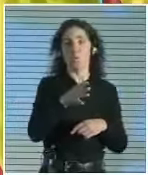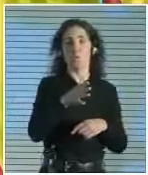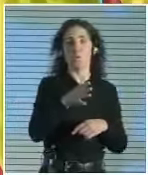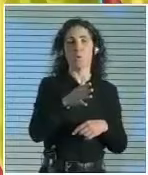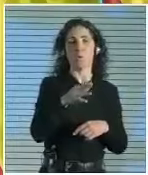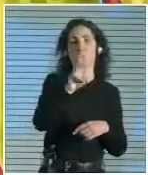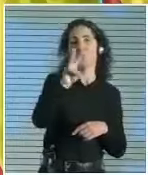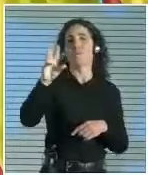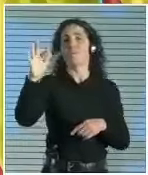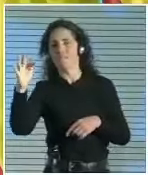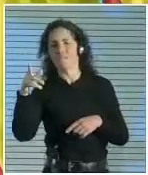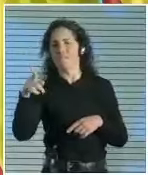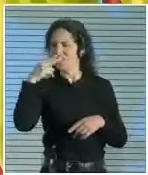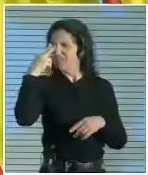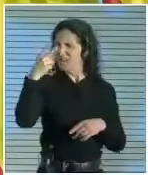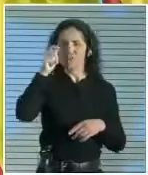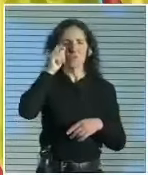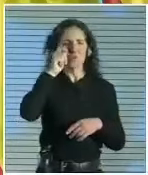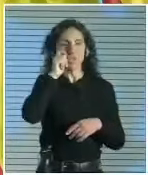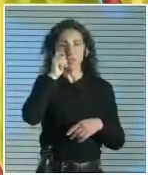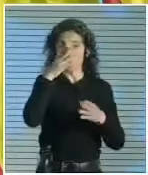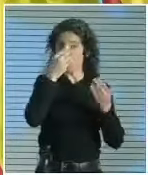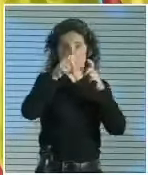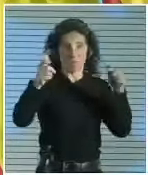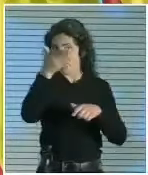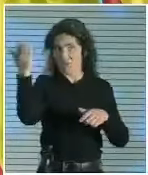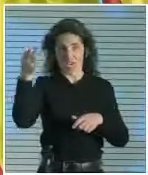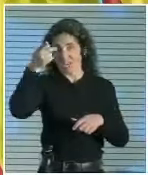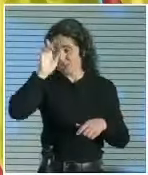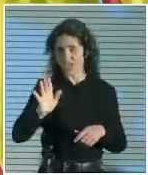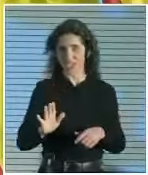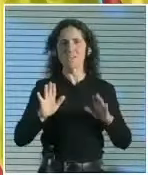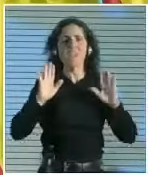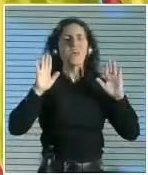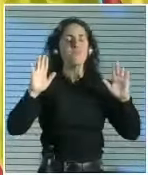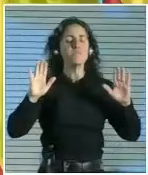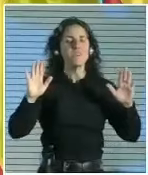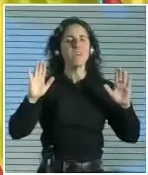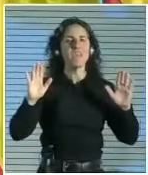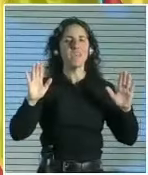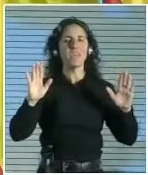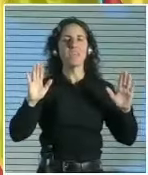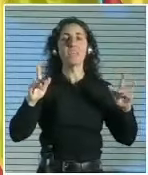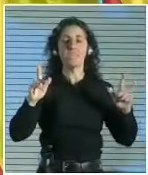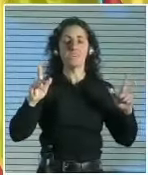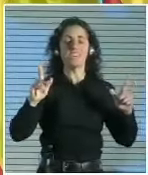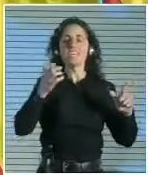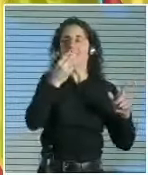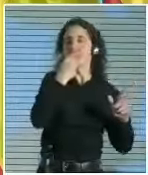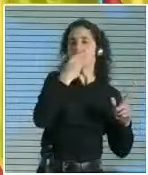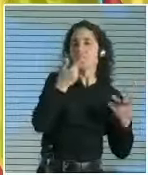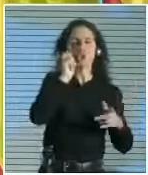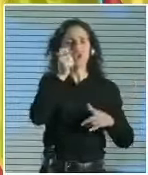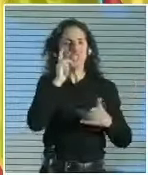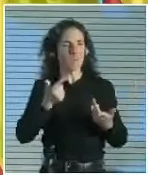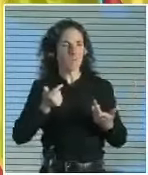food waste and tourism, and what initiatives have you supported or advanced? Thank you so much, Virginia. It's really